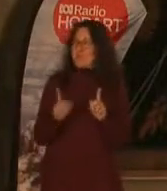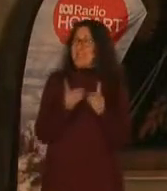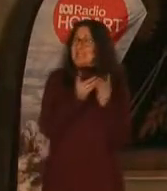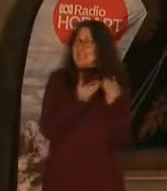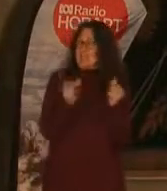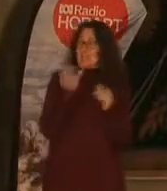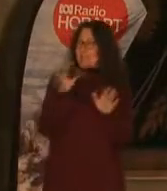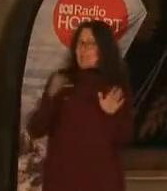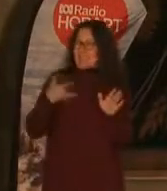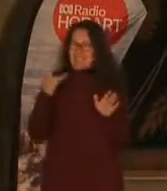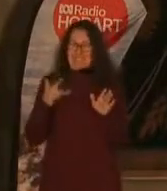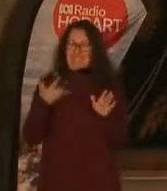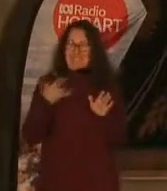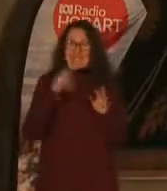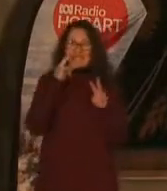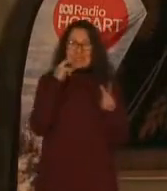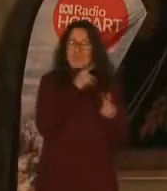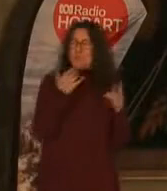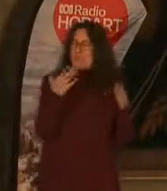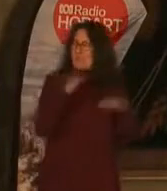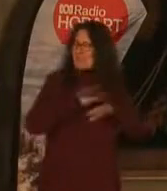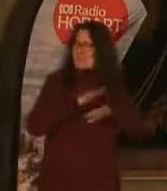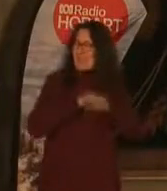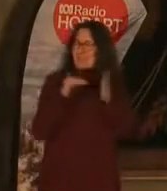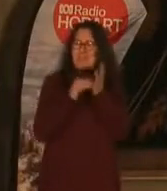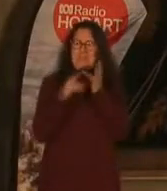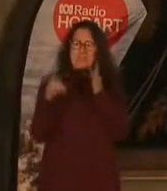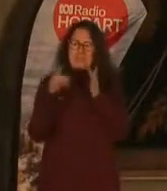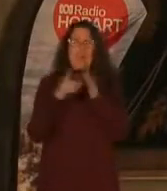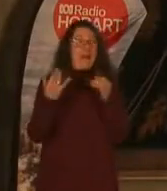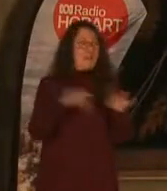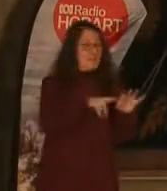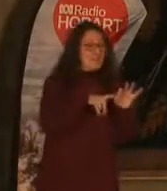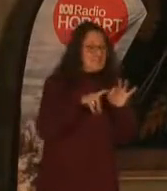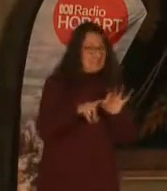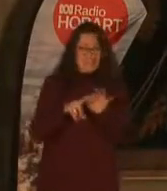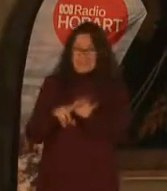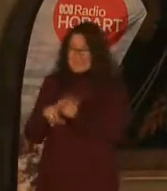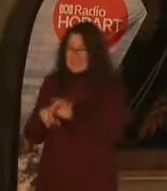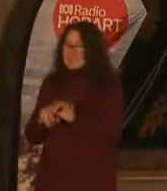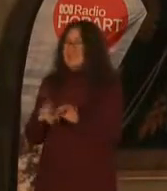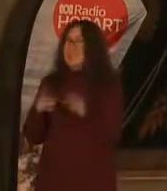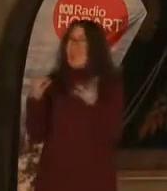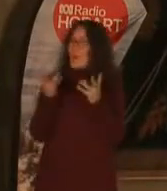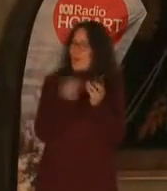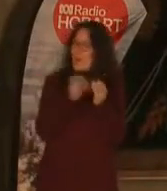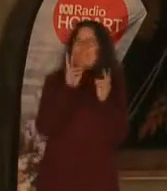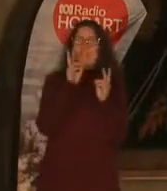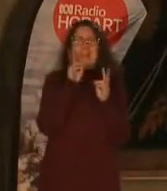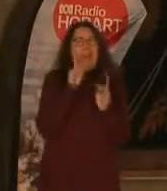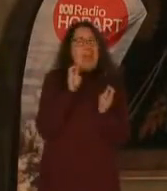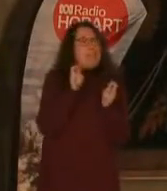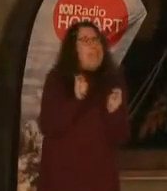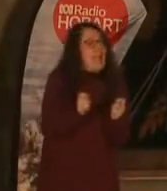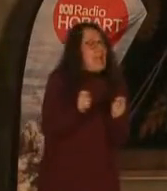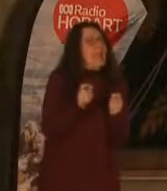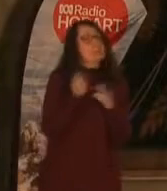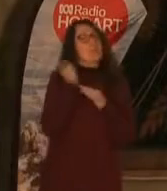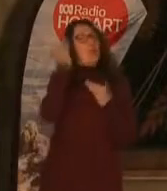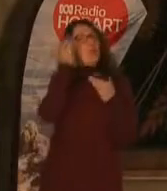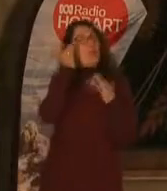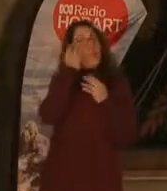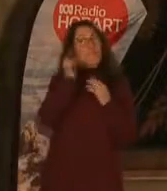so heavily so many times, Zoe. I see that. So questions, but with care and some thought, would be really great from the floor. If